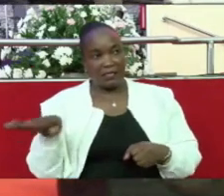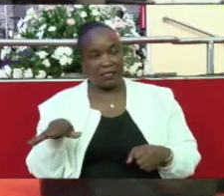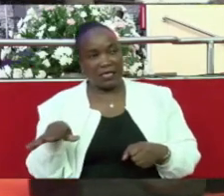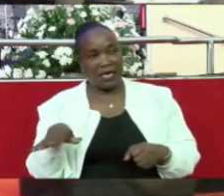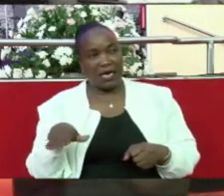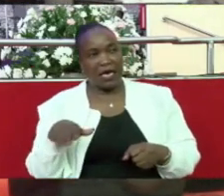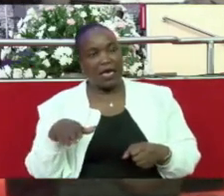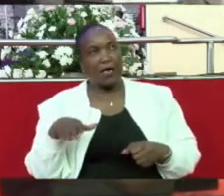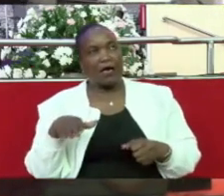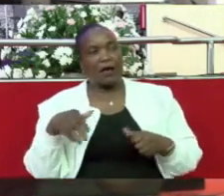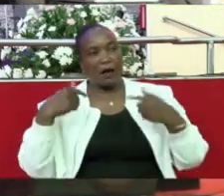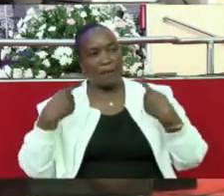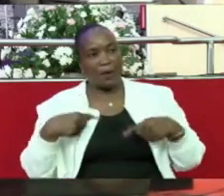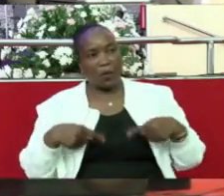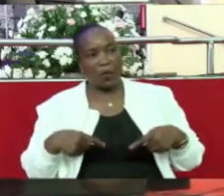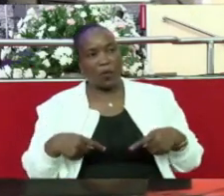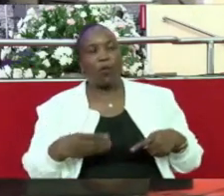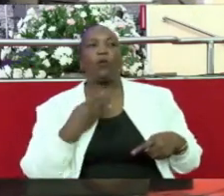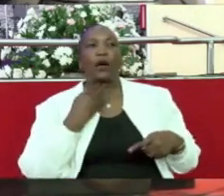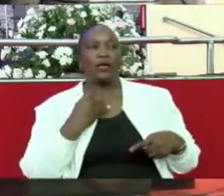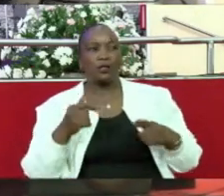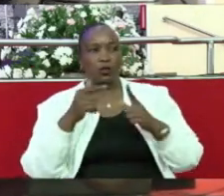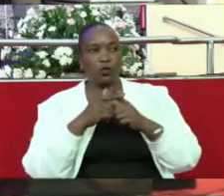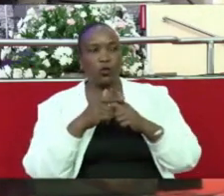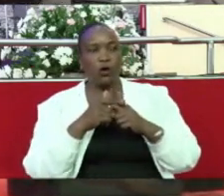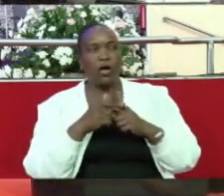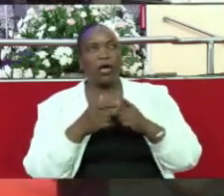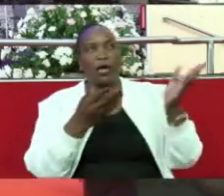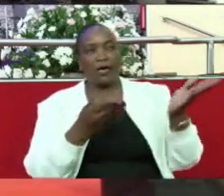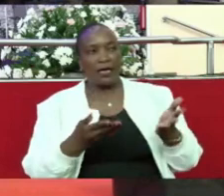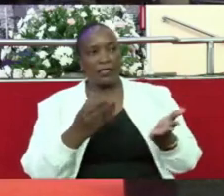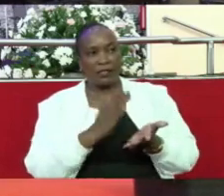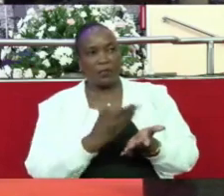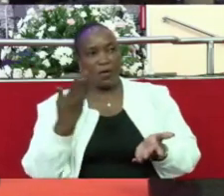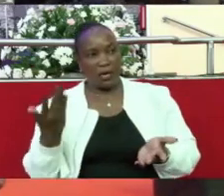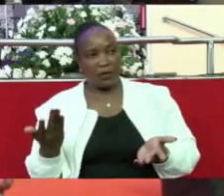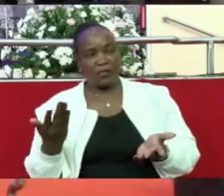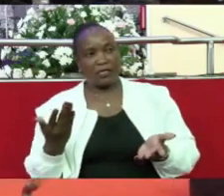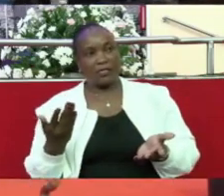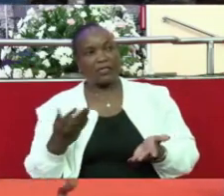I wondered what next. How would such a company be so unfair to me?